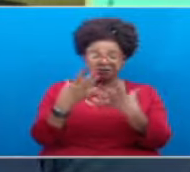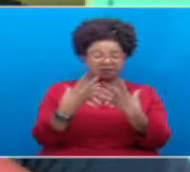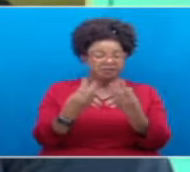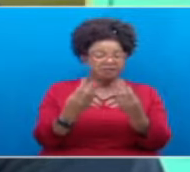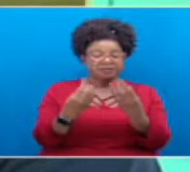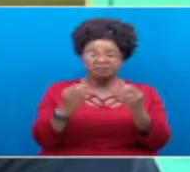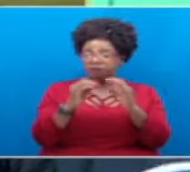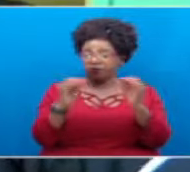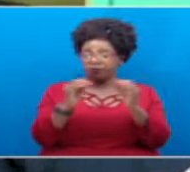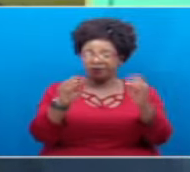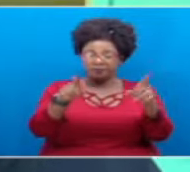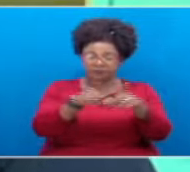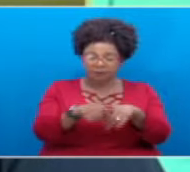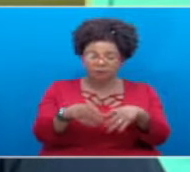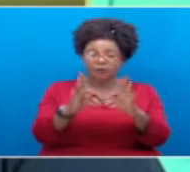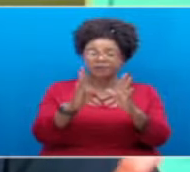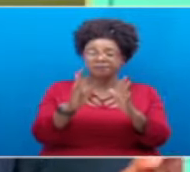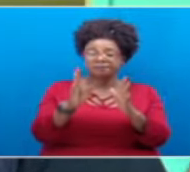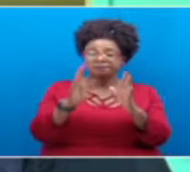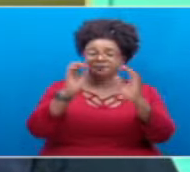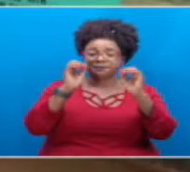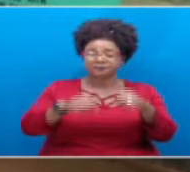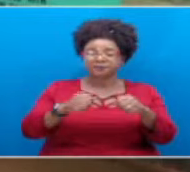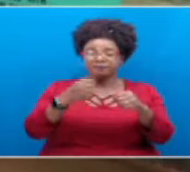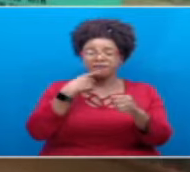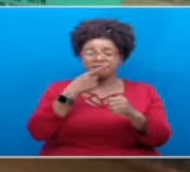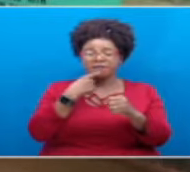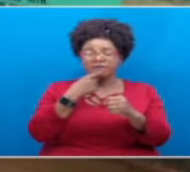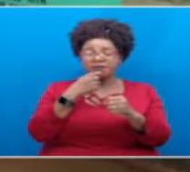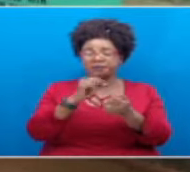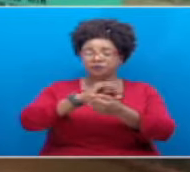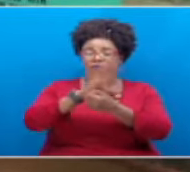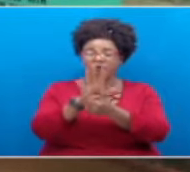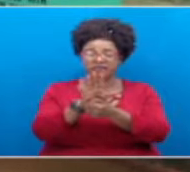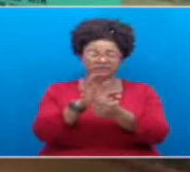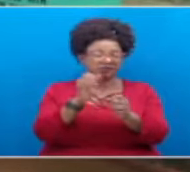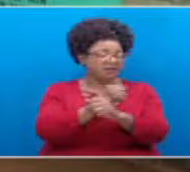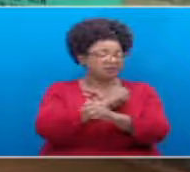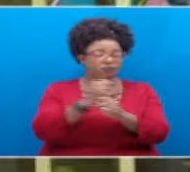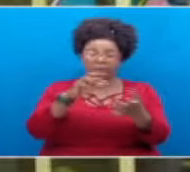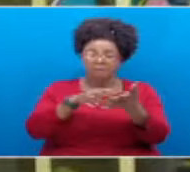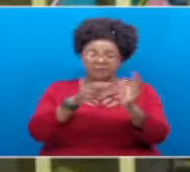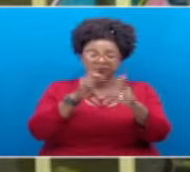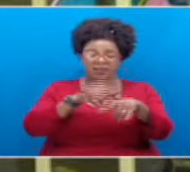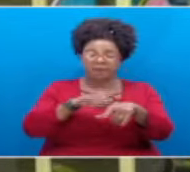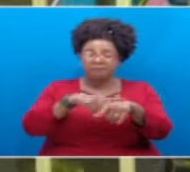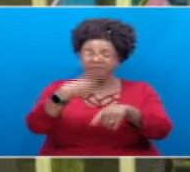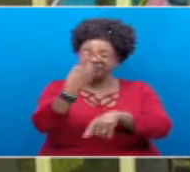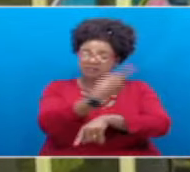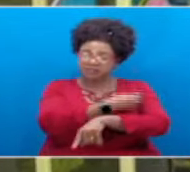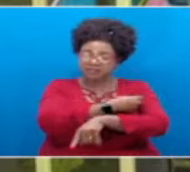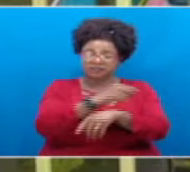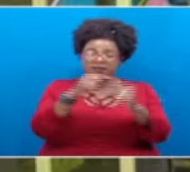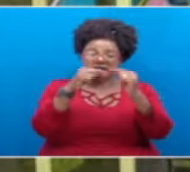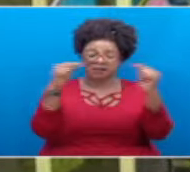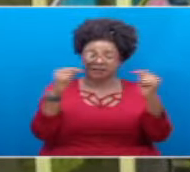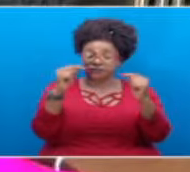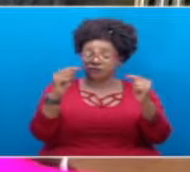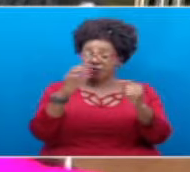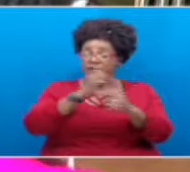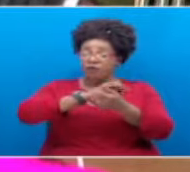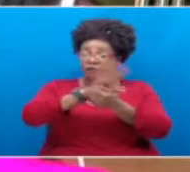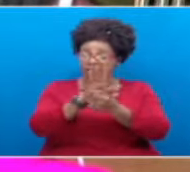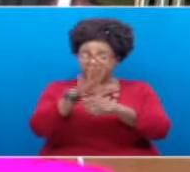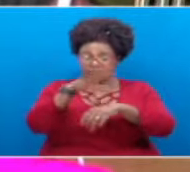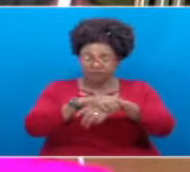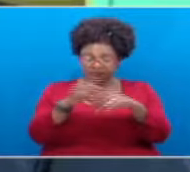the same way we can equate it to COVID. It doesn't mean when you are vaccinated against COVID like twice and you get a certificate, you